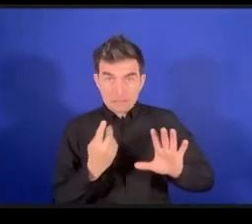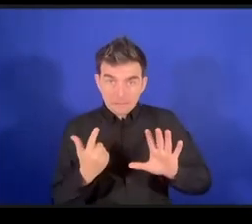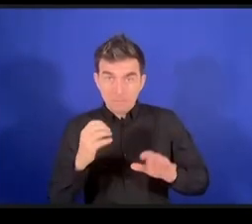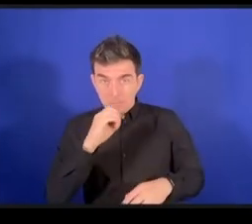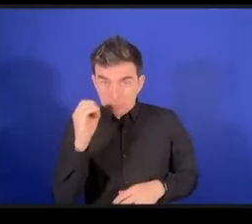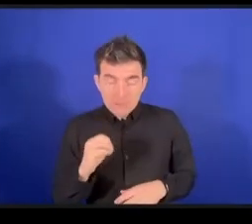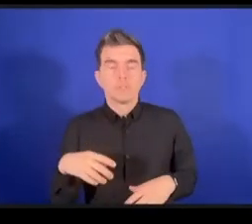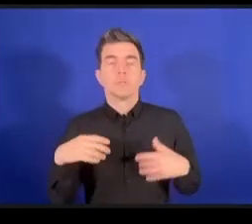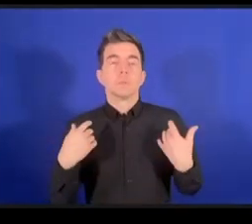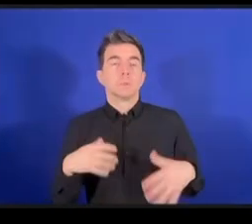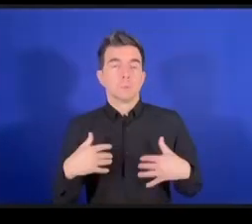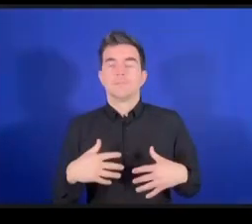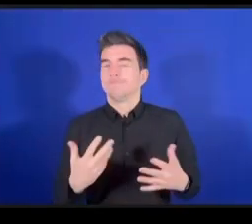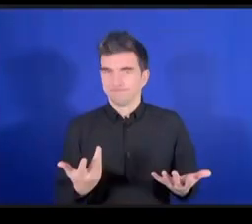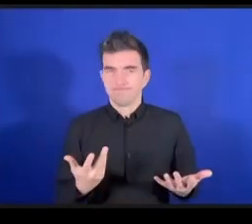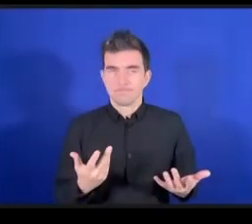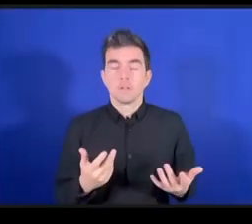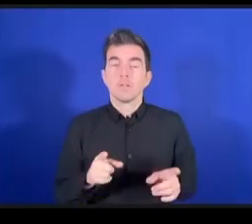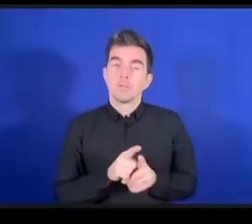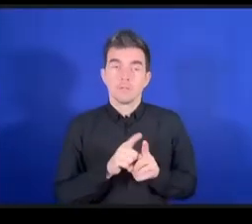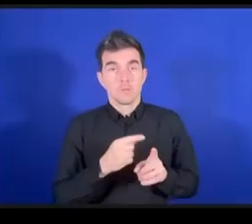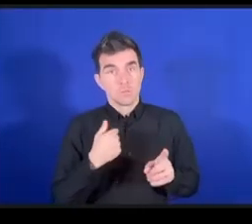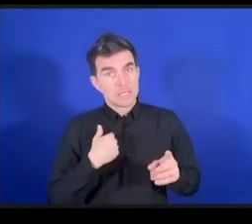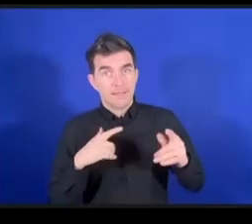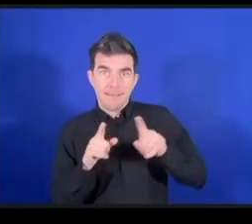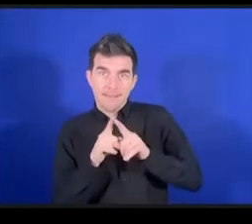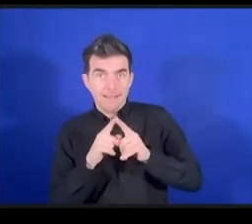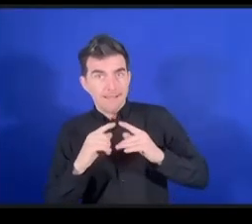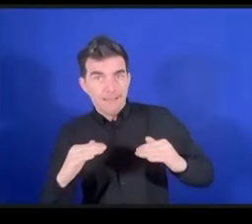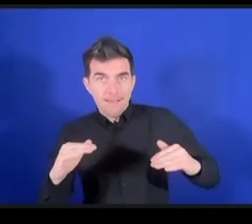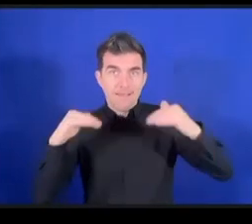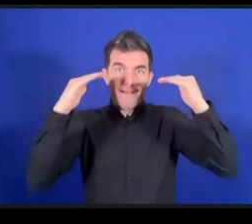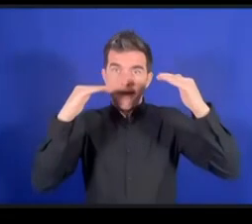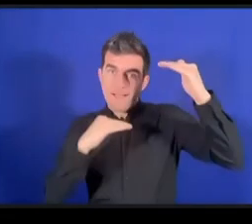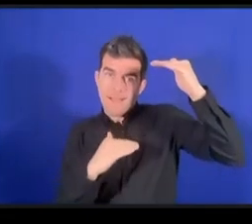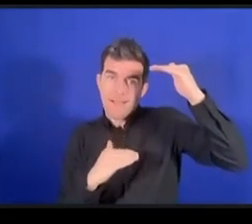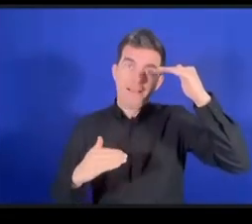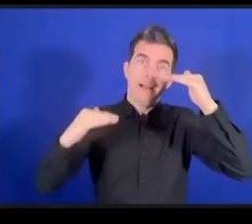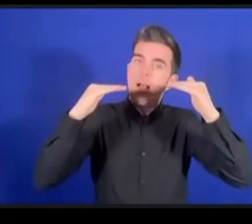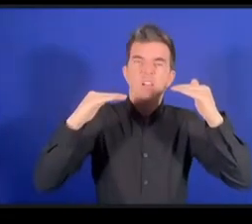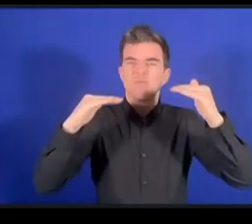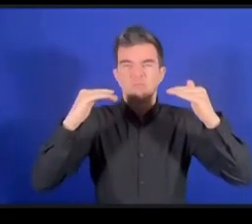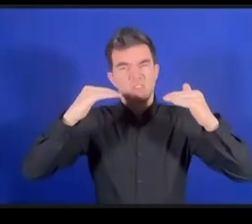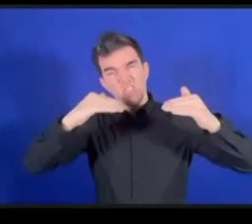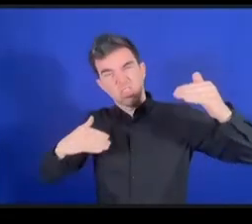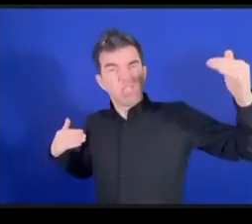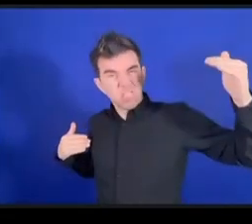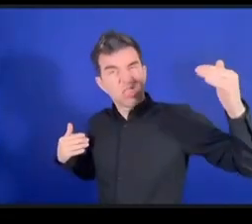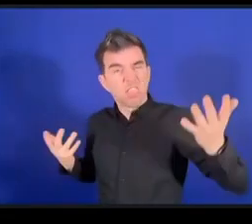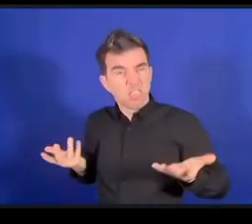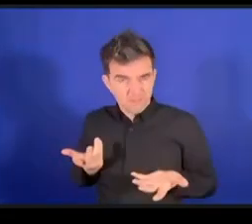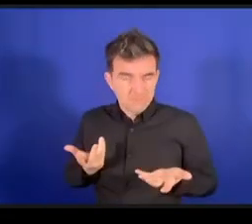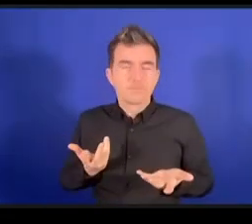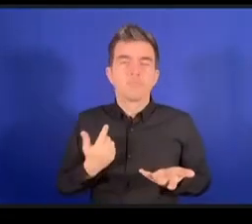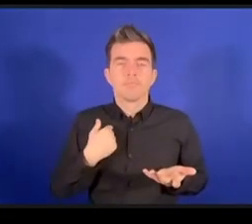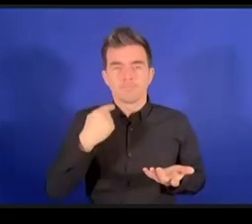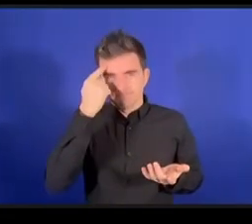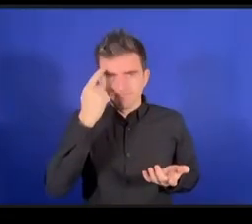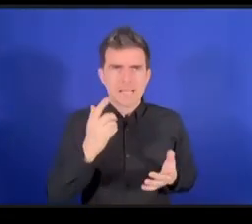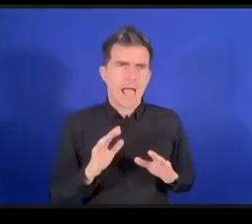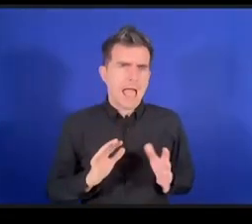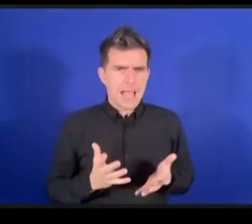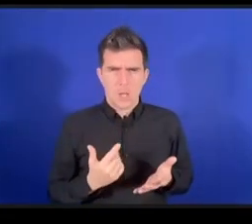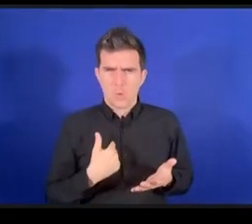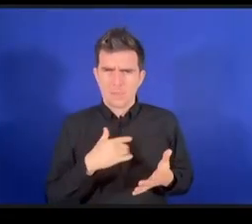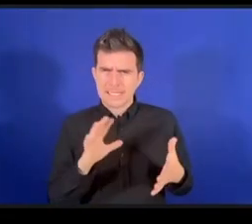between the digital haves and have-nots. And when I say haves and have-nots, I do not just mean the